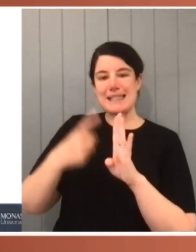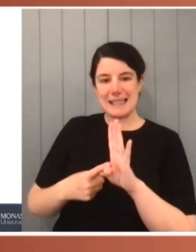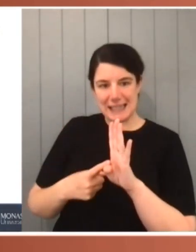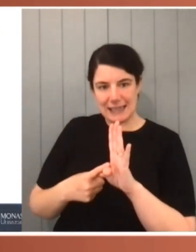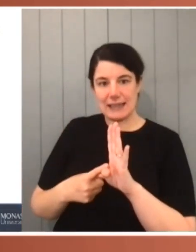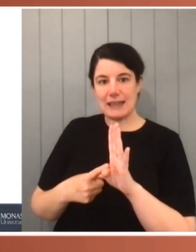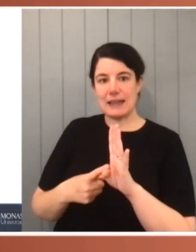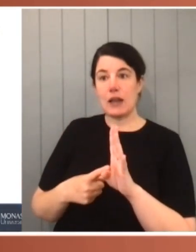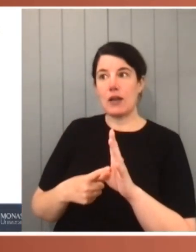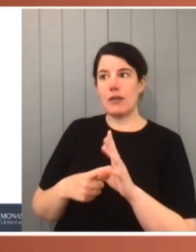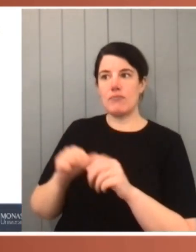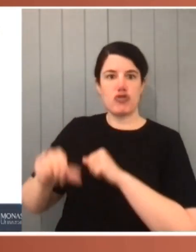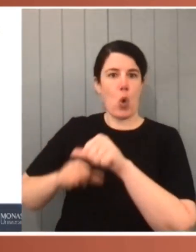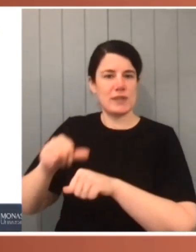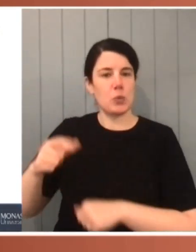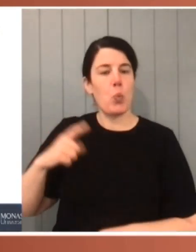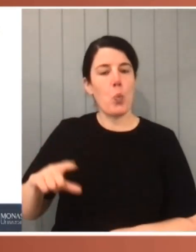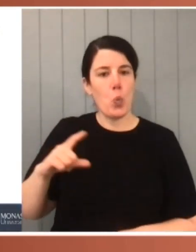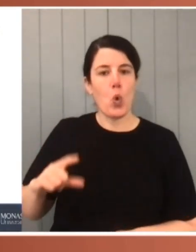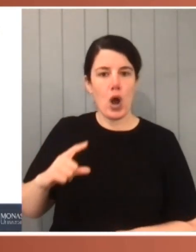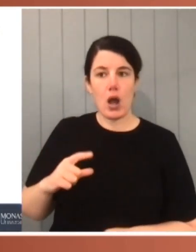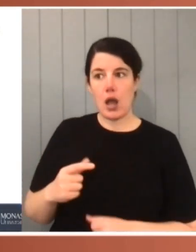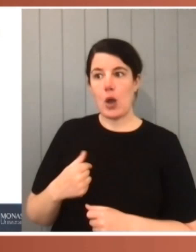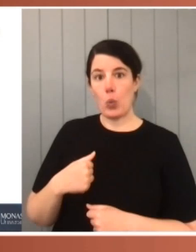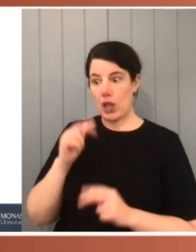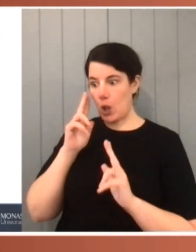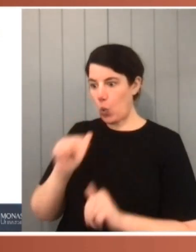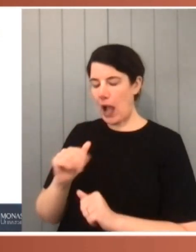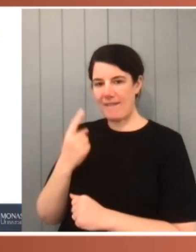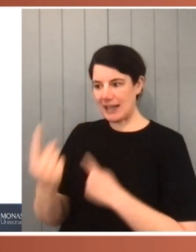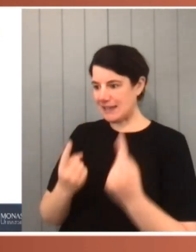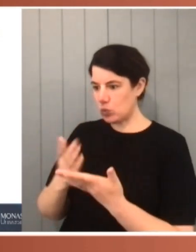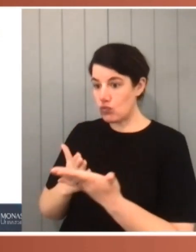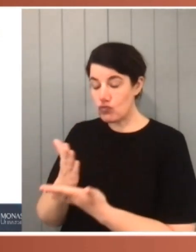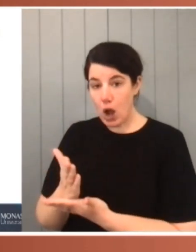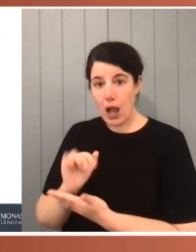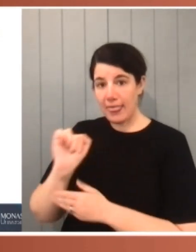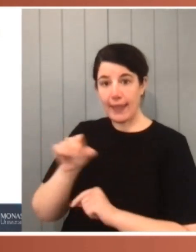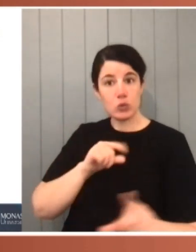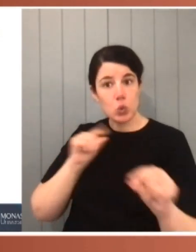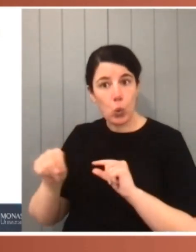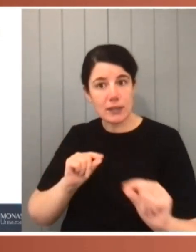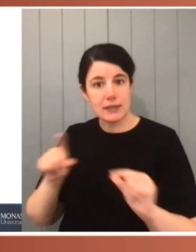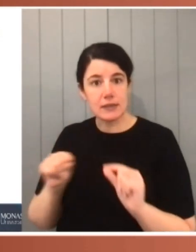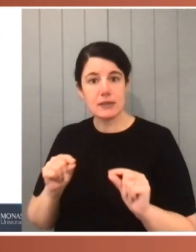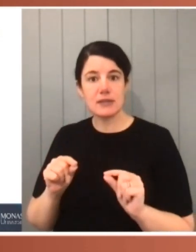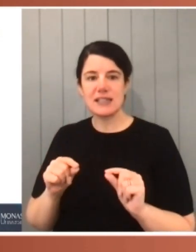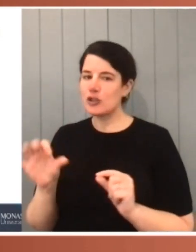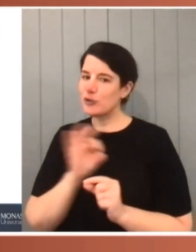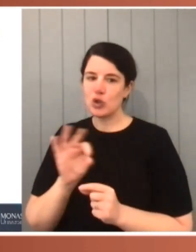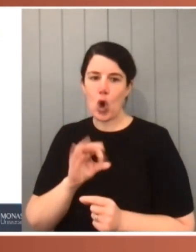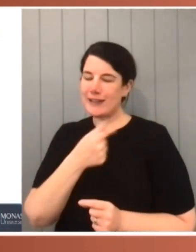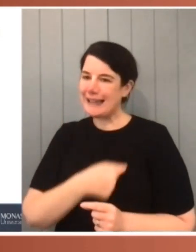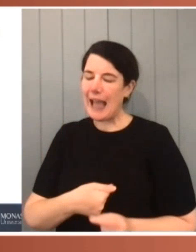regime, because the protection of individual rights and liberties is not really guaranteed, or not